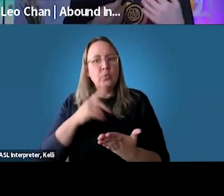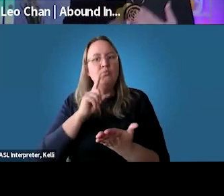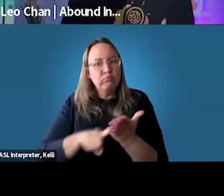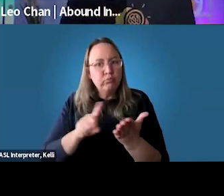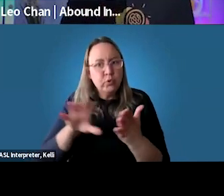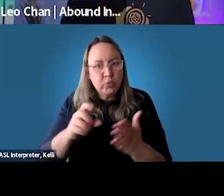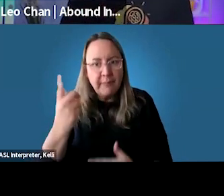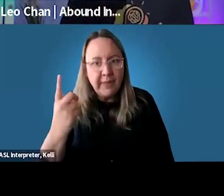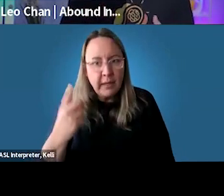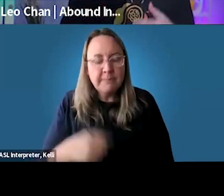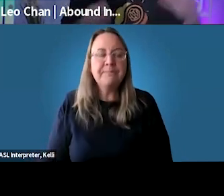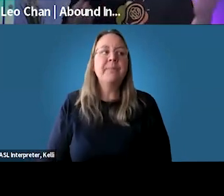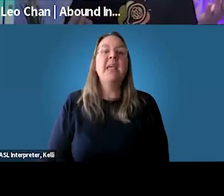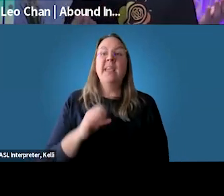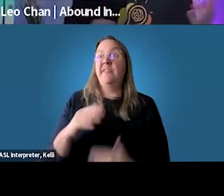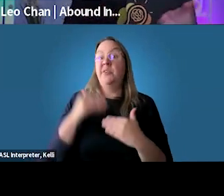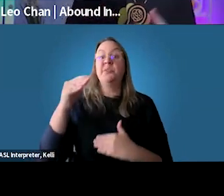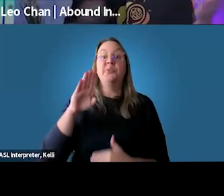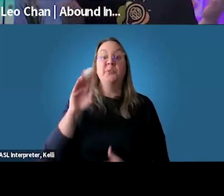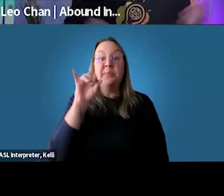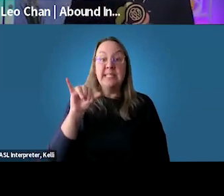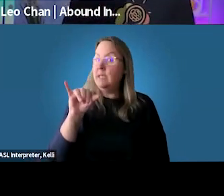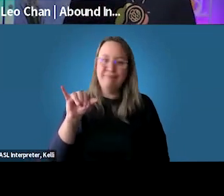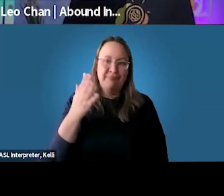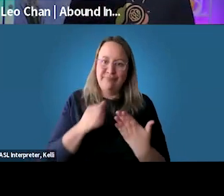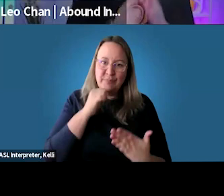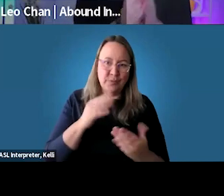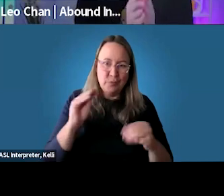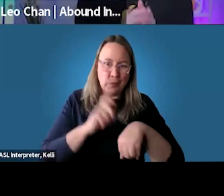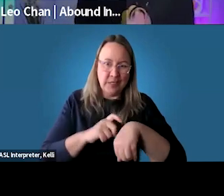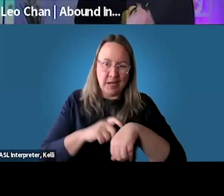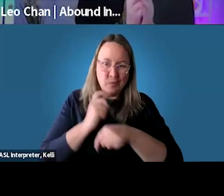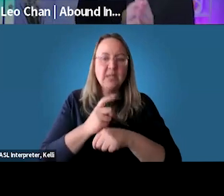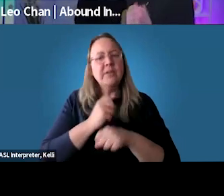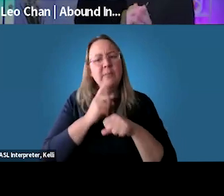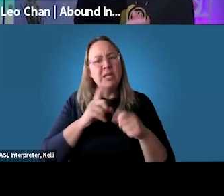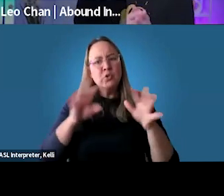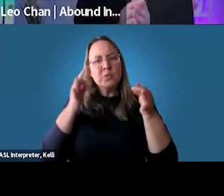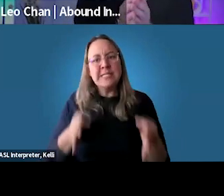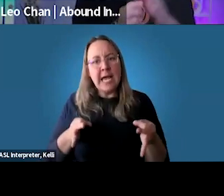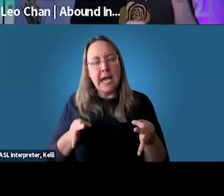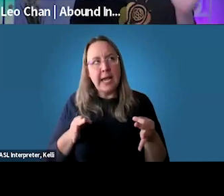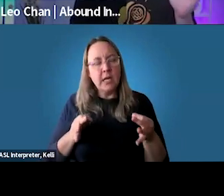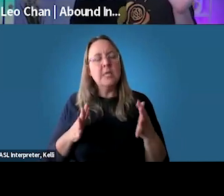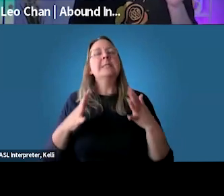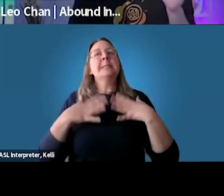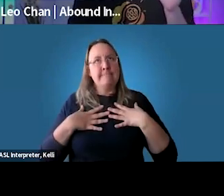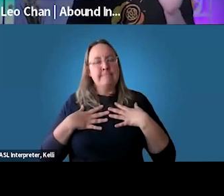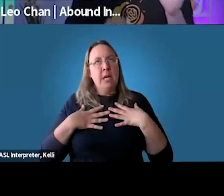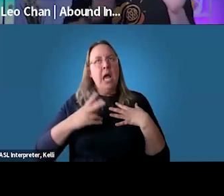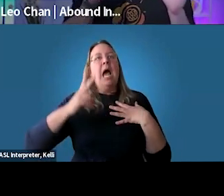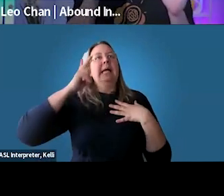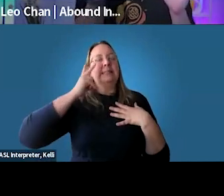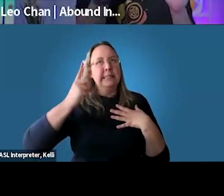to if you're too busy, you probably won't because you don't have time, right? So we have to make the choice, the intentional choice that when I see something that